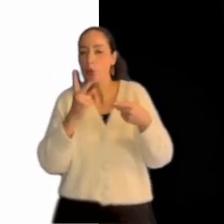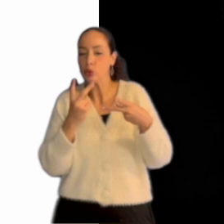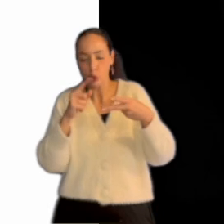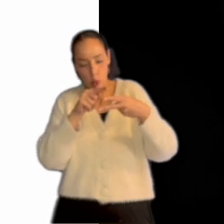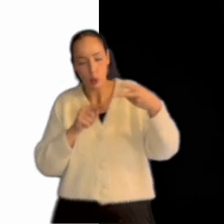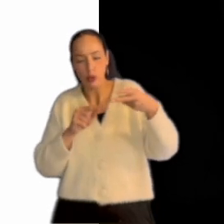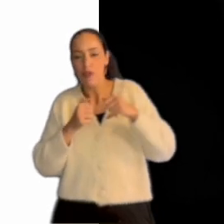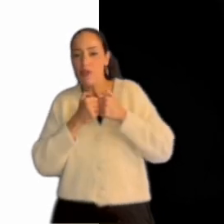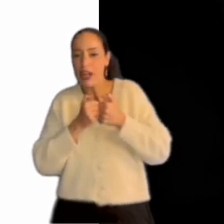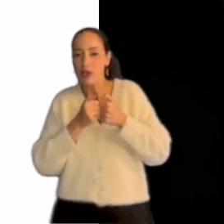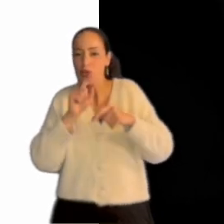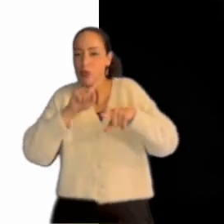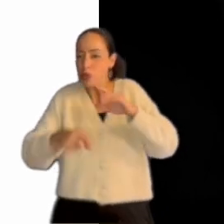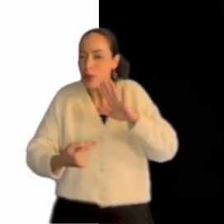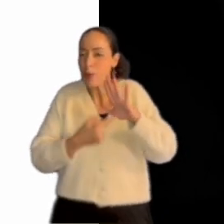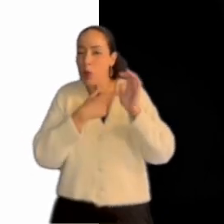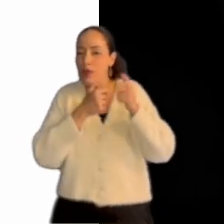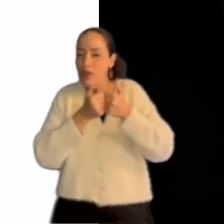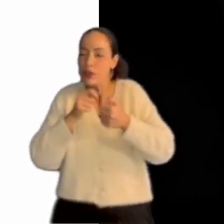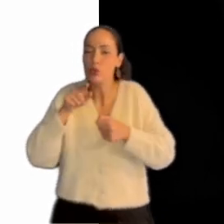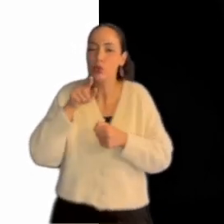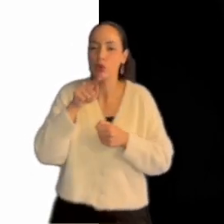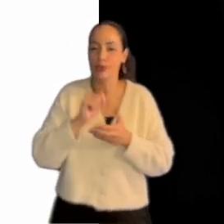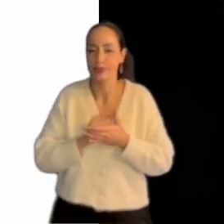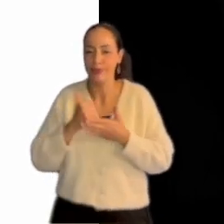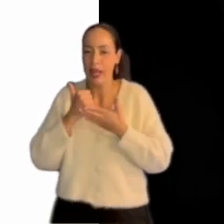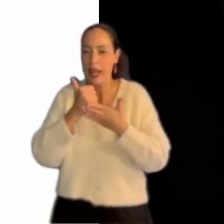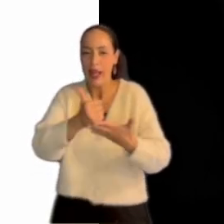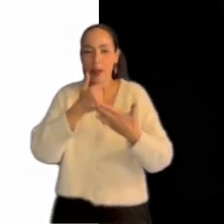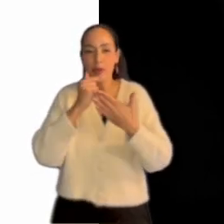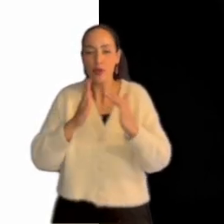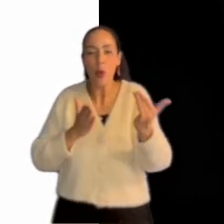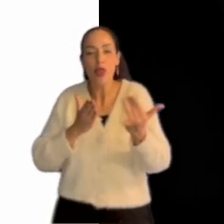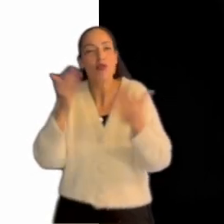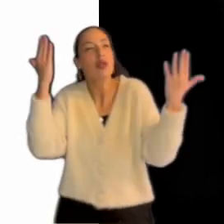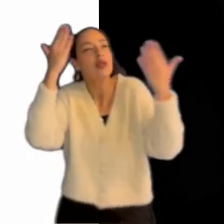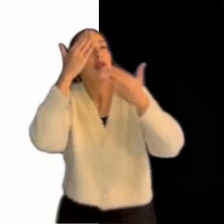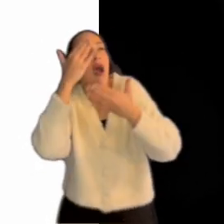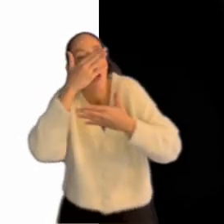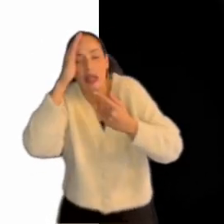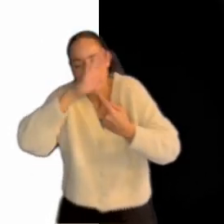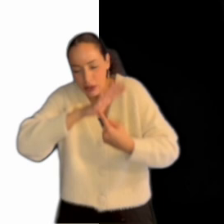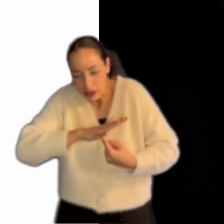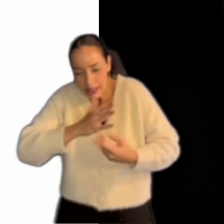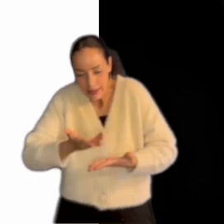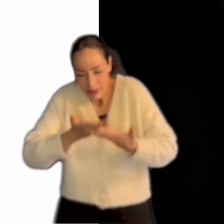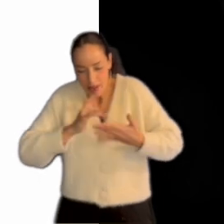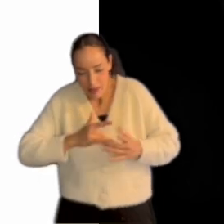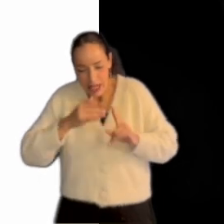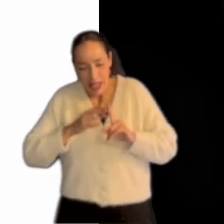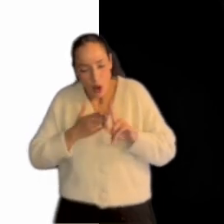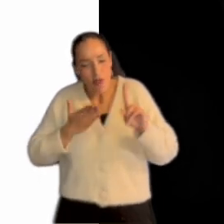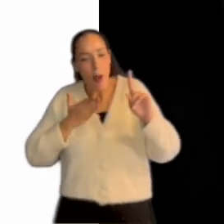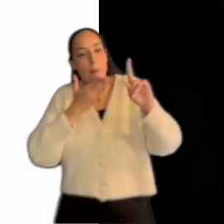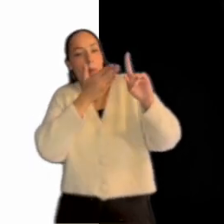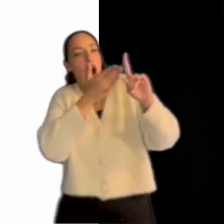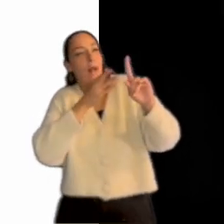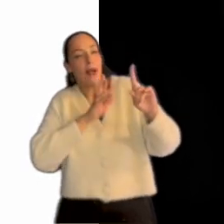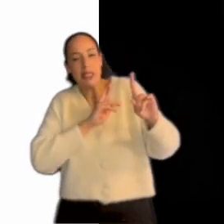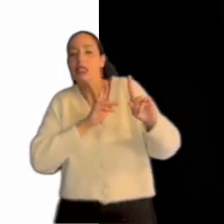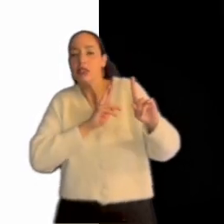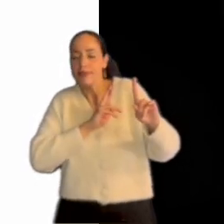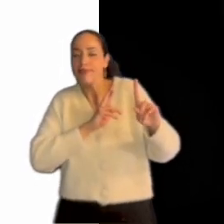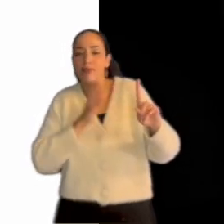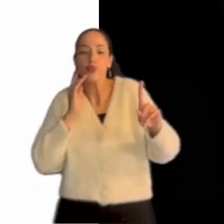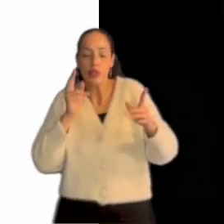you with a feeling of purpose. As you read them, you should feel a deep resonance of self-identification. Resist holding on to words